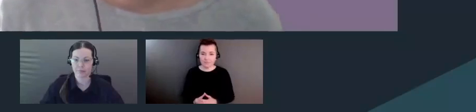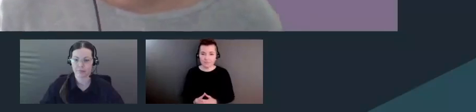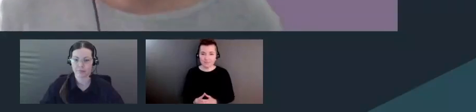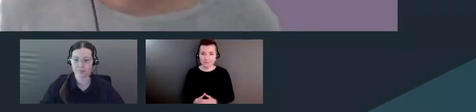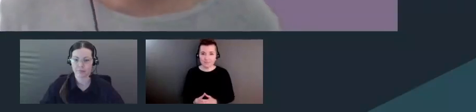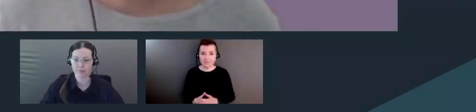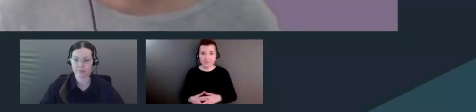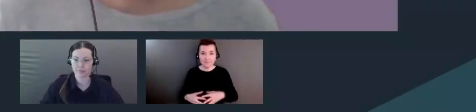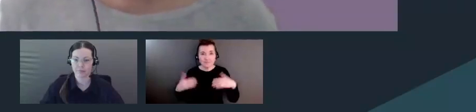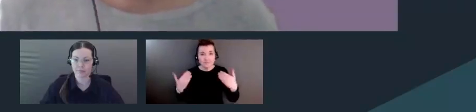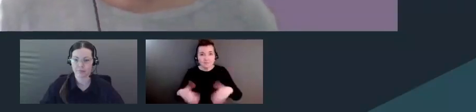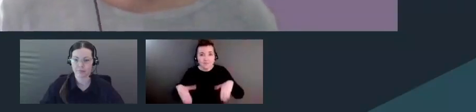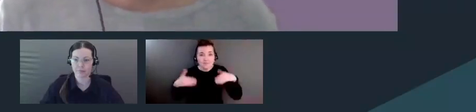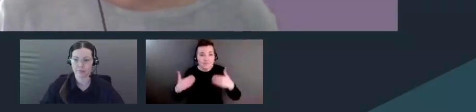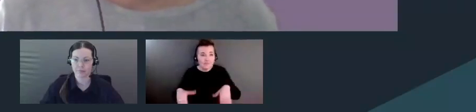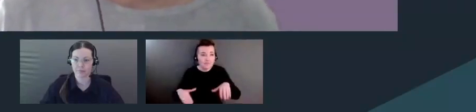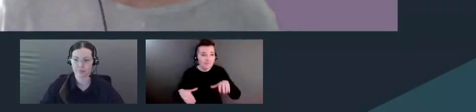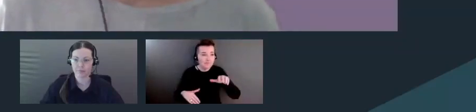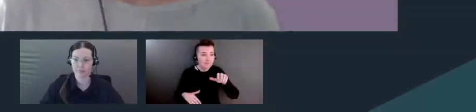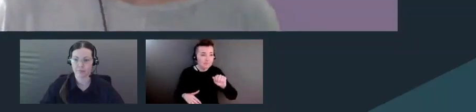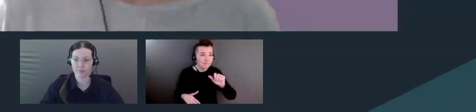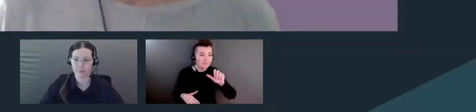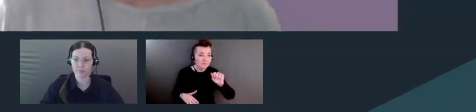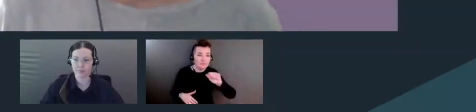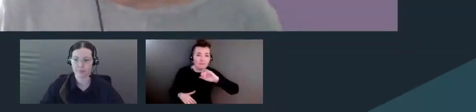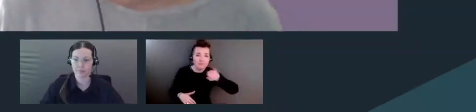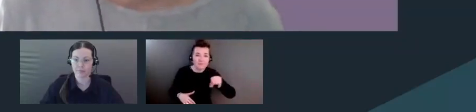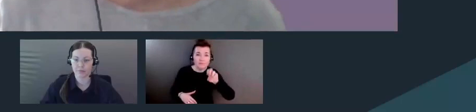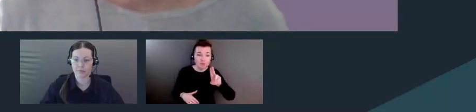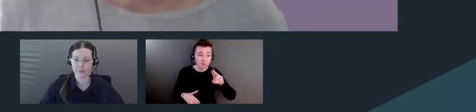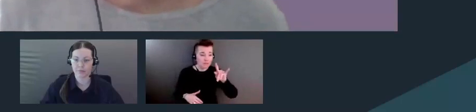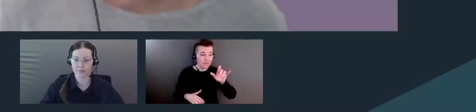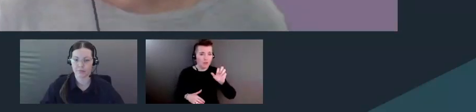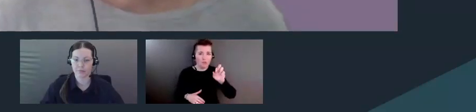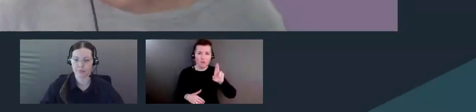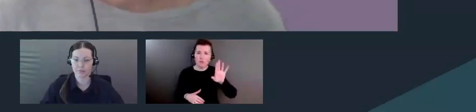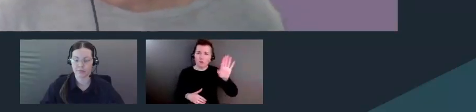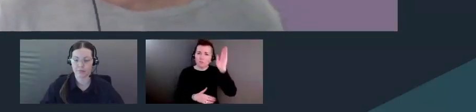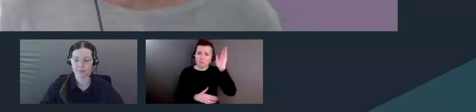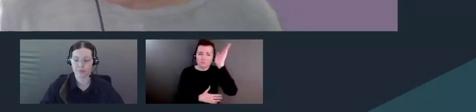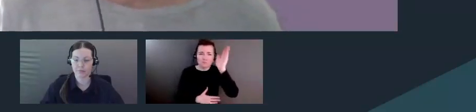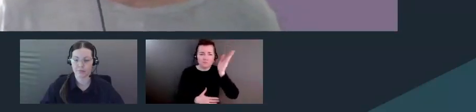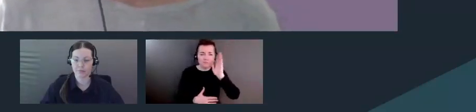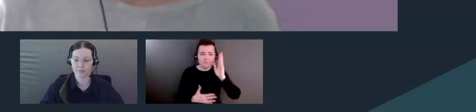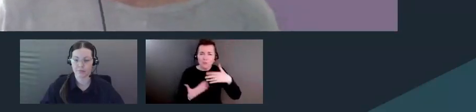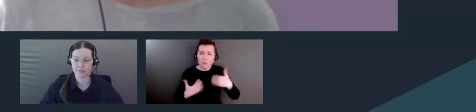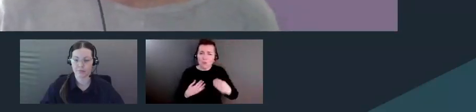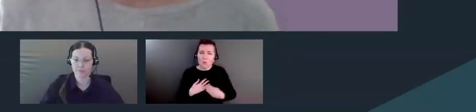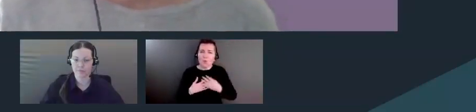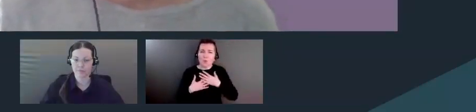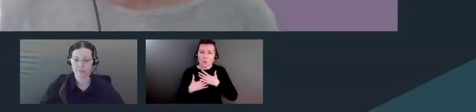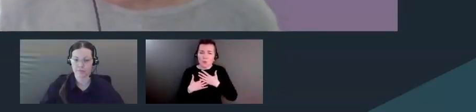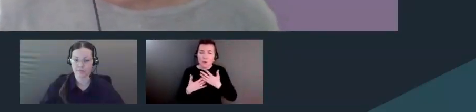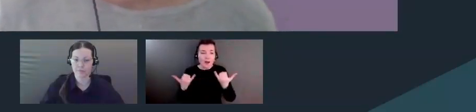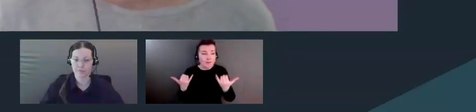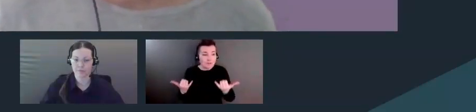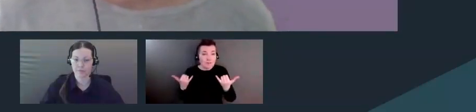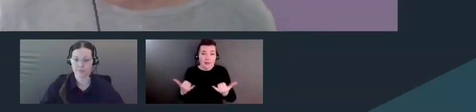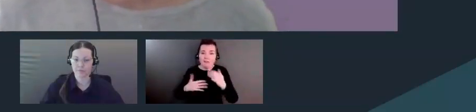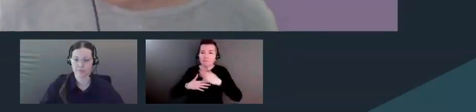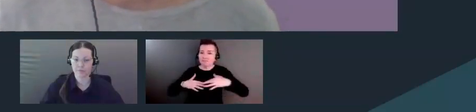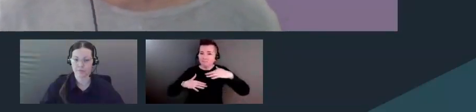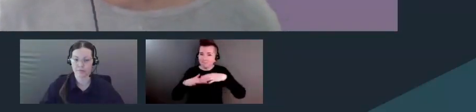What an insightful talk from Ayu, Peter. We will be continuing our programming on Indigenous languages in Canada